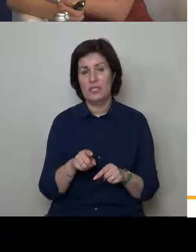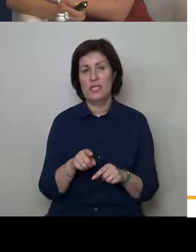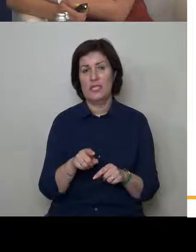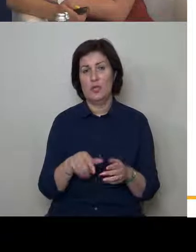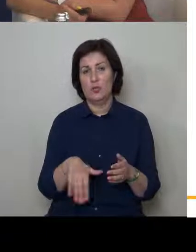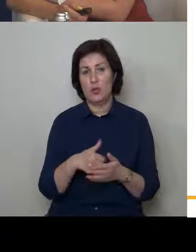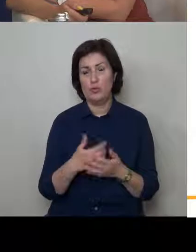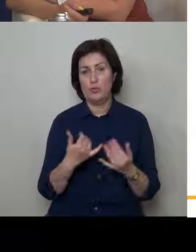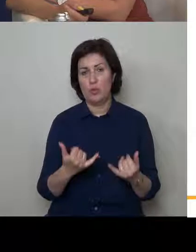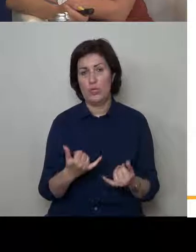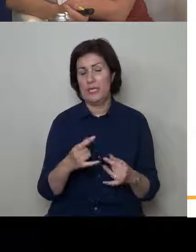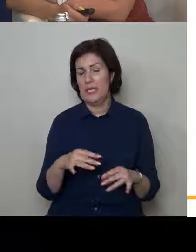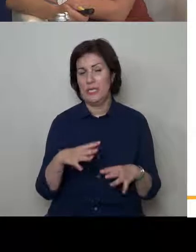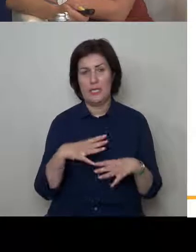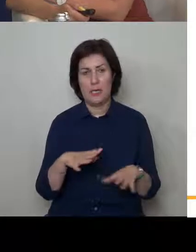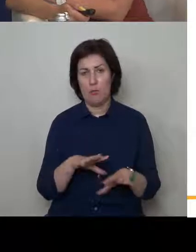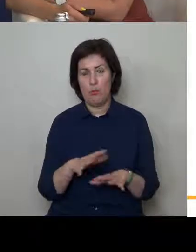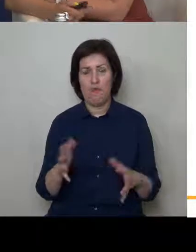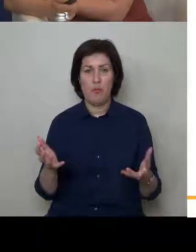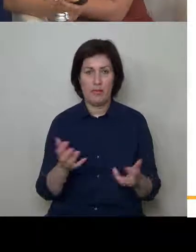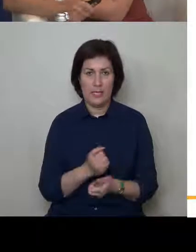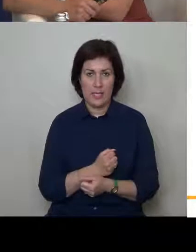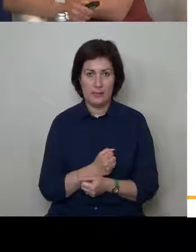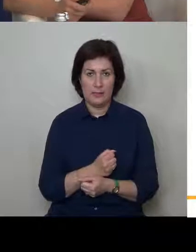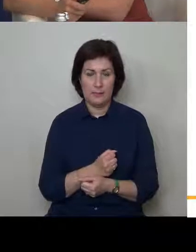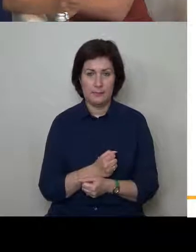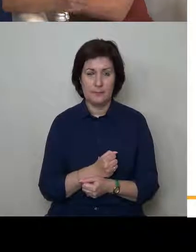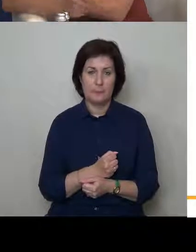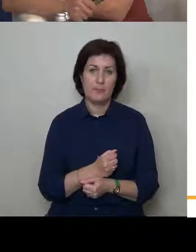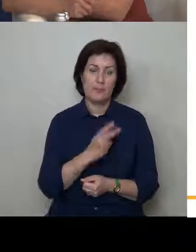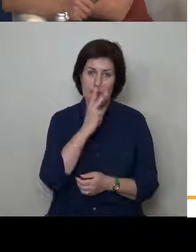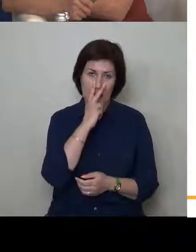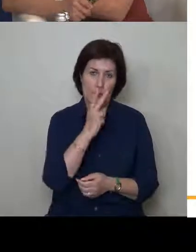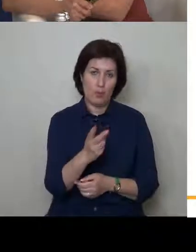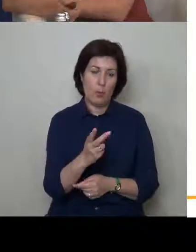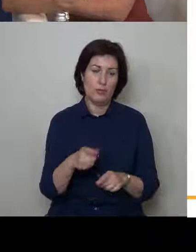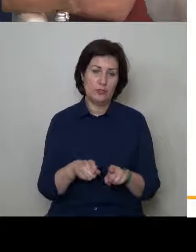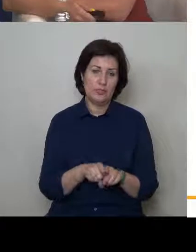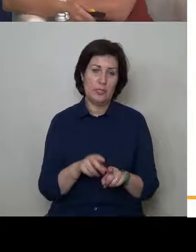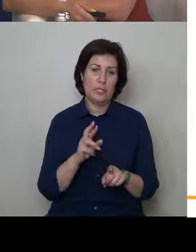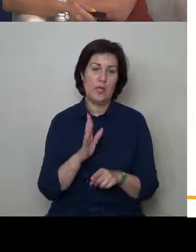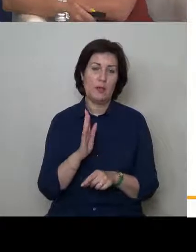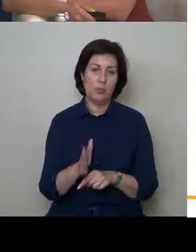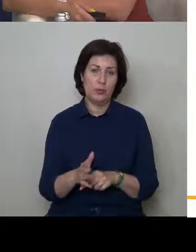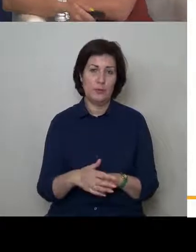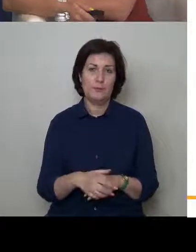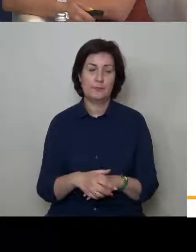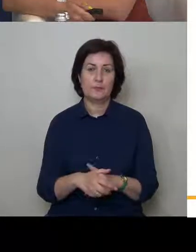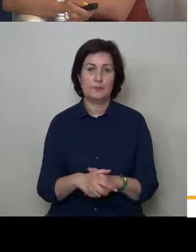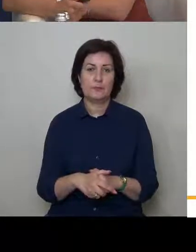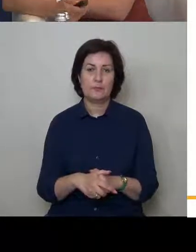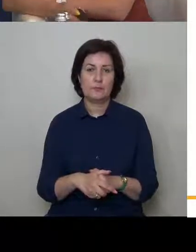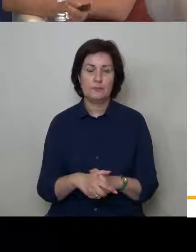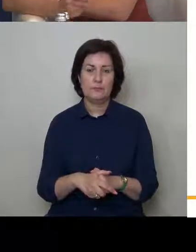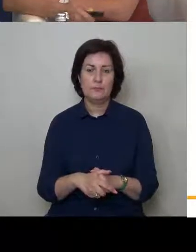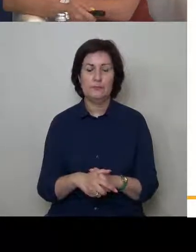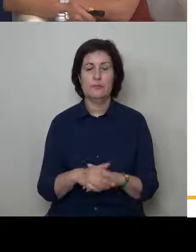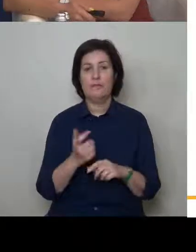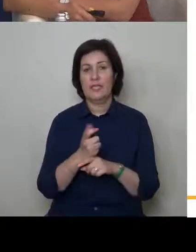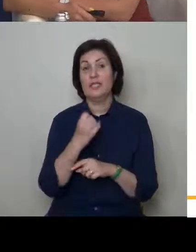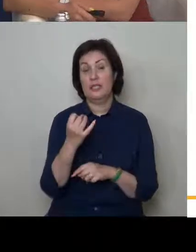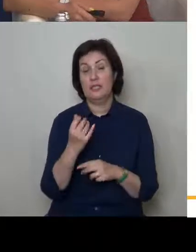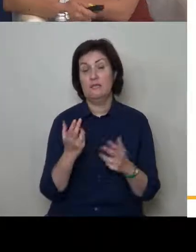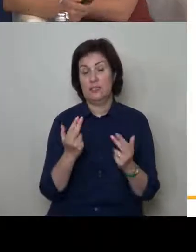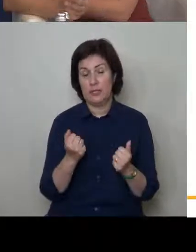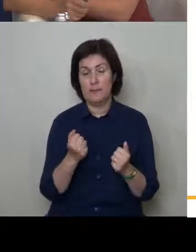did not cover it, but it has not been adopted yet. We'll see